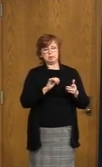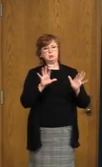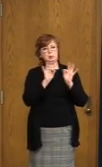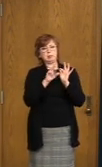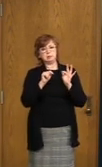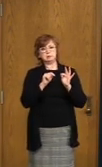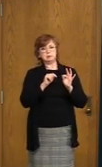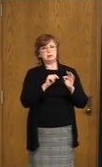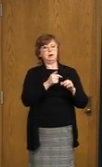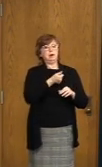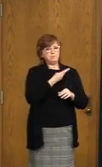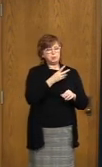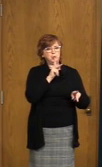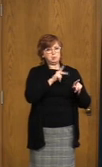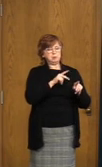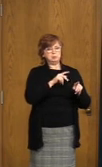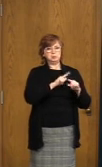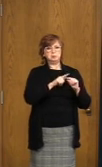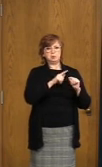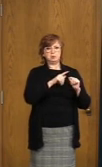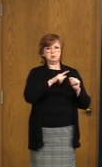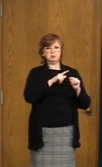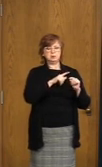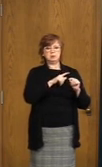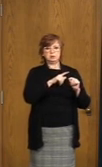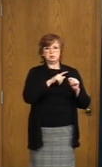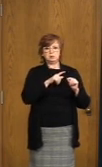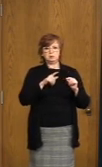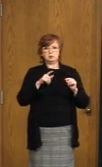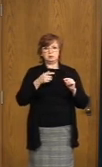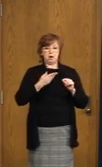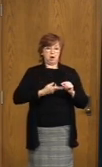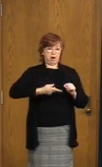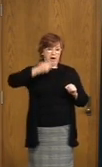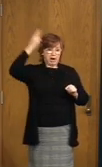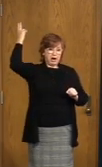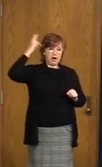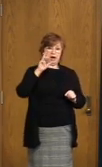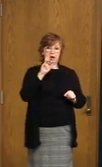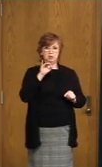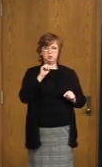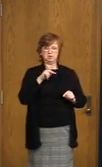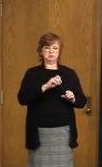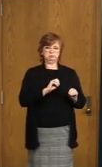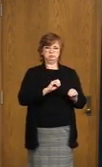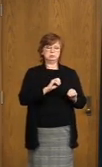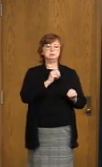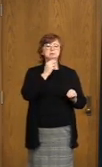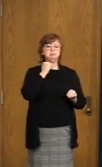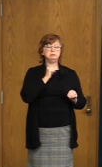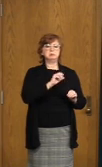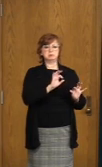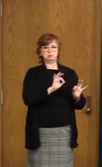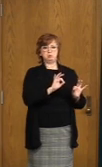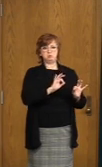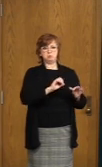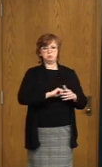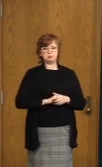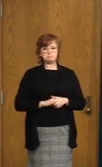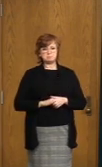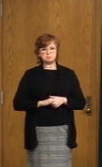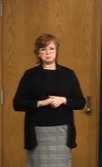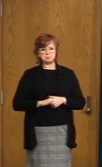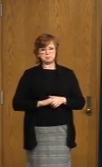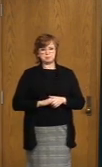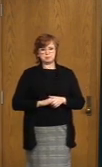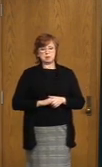vaccination versus the risk of, in many cases, reversible mild adverse events, with the only caveat that if you